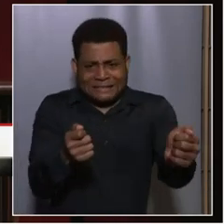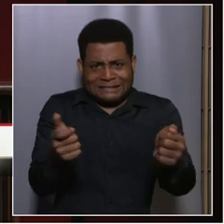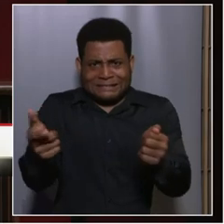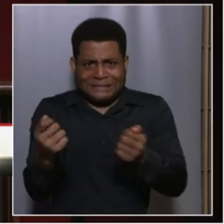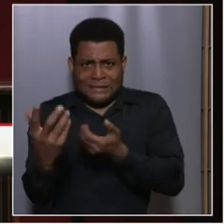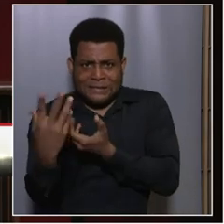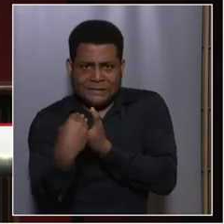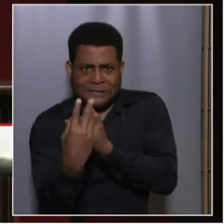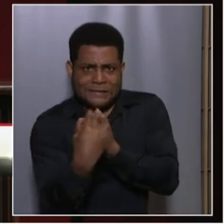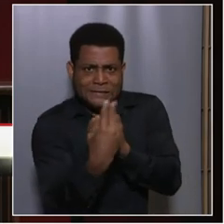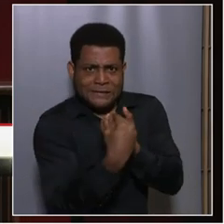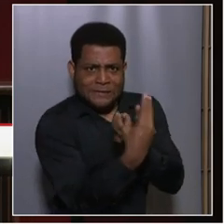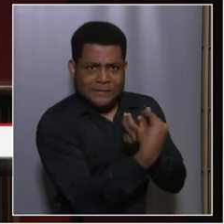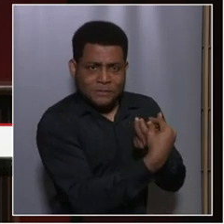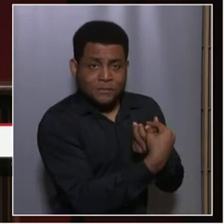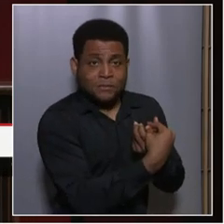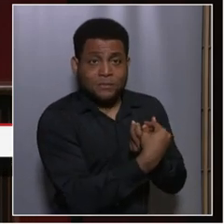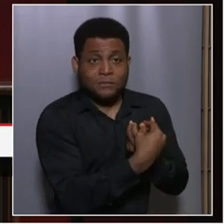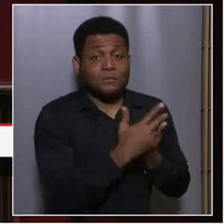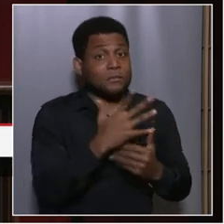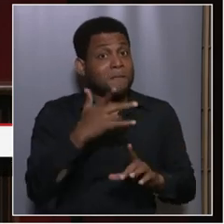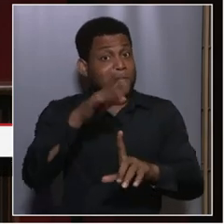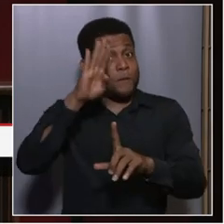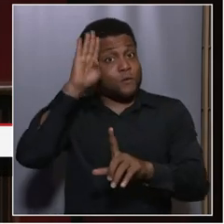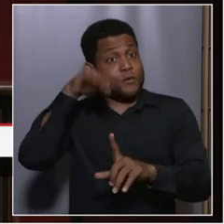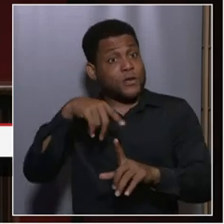Do you? Because I'm about that too.